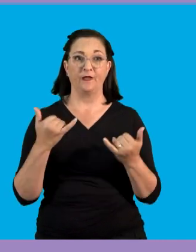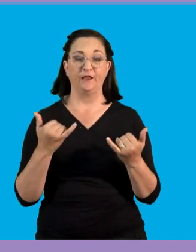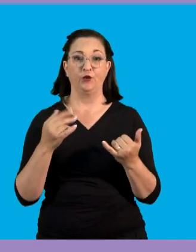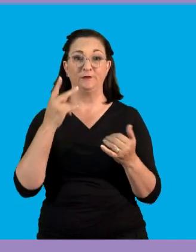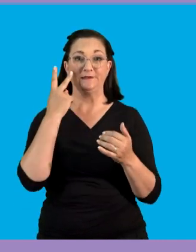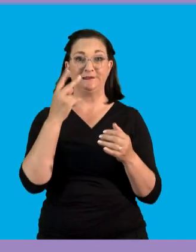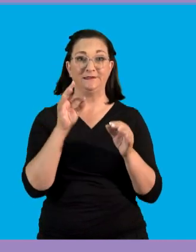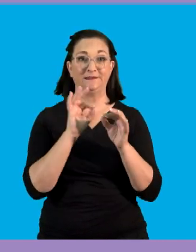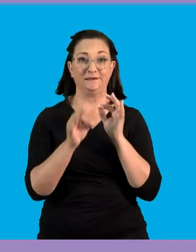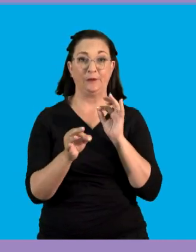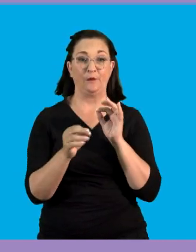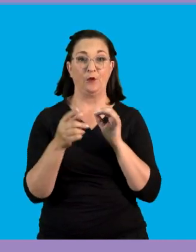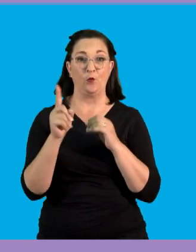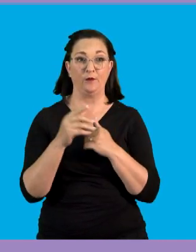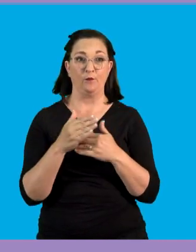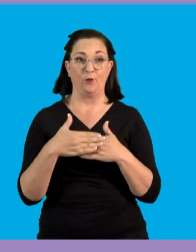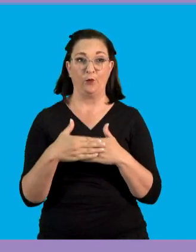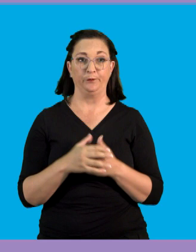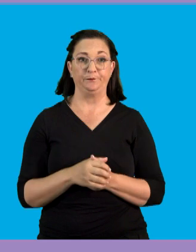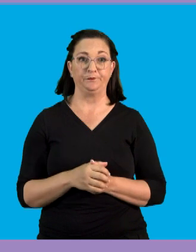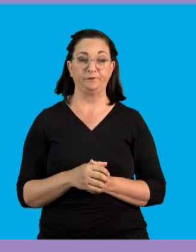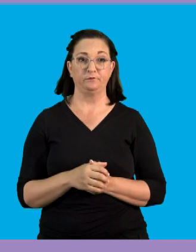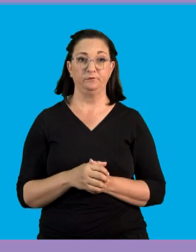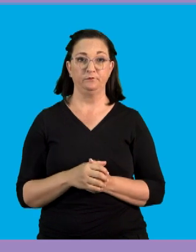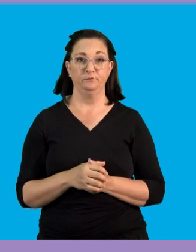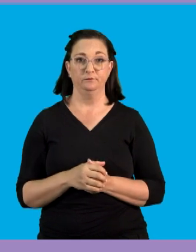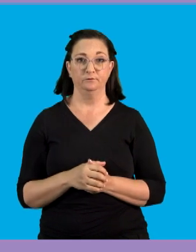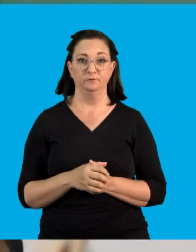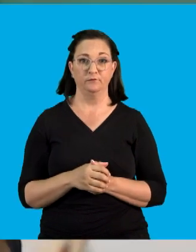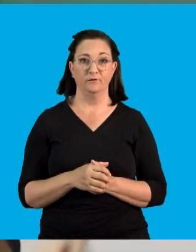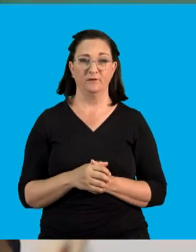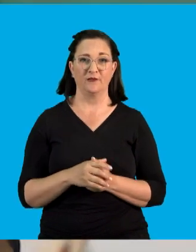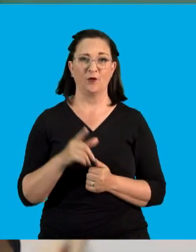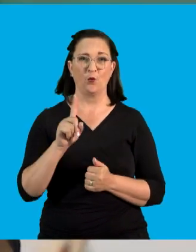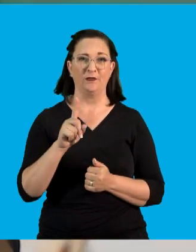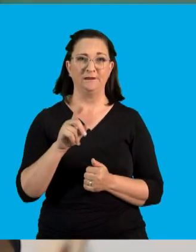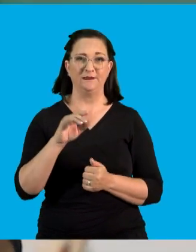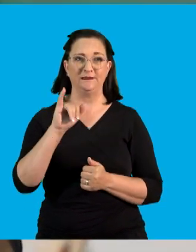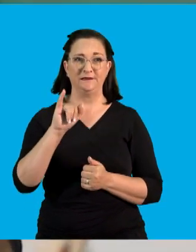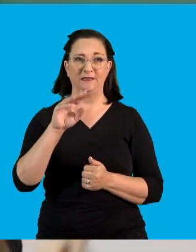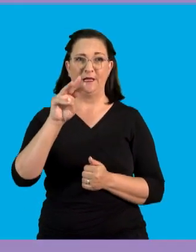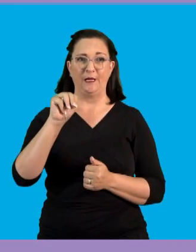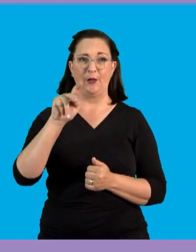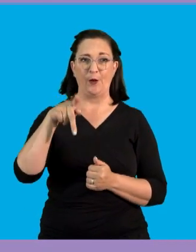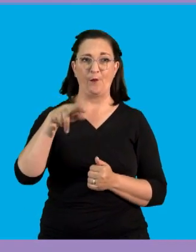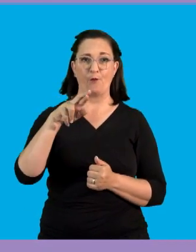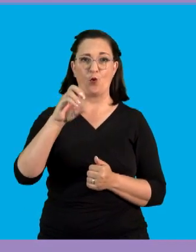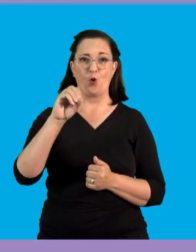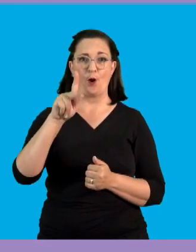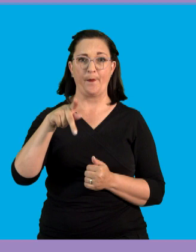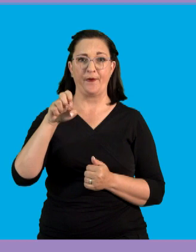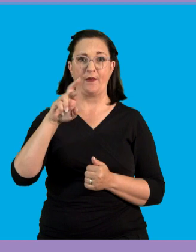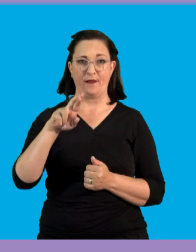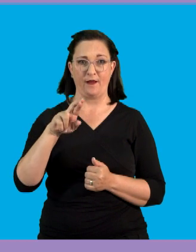Let's look at simplifying improper fractions. So, first of all, what is an improper fraction? Improper